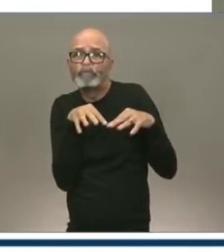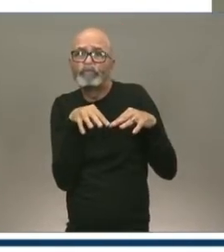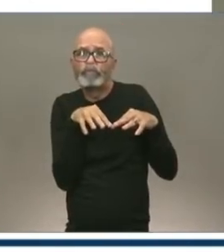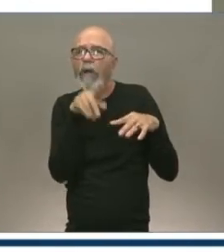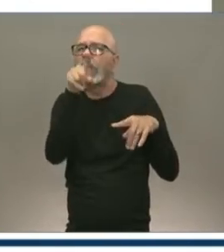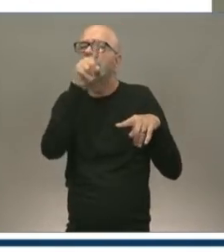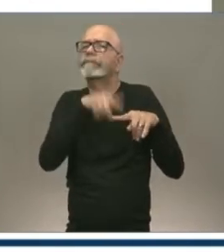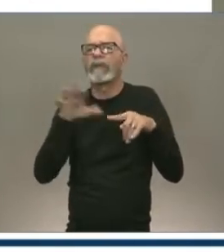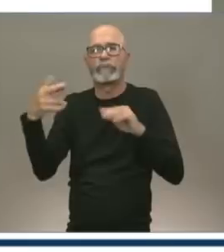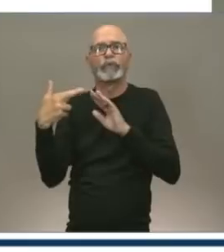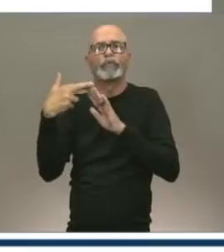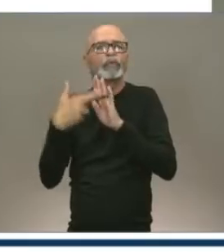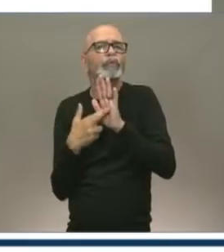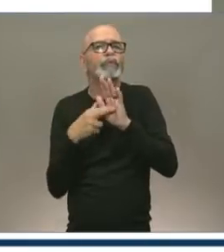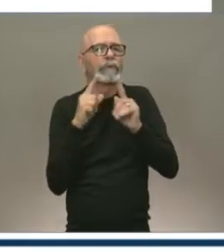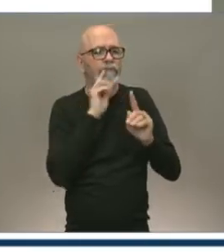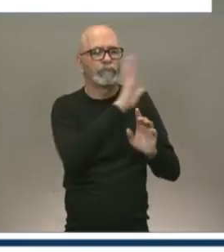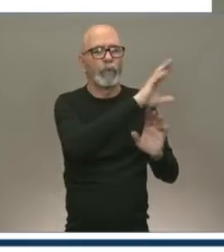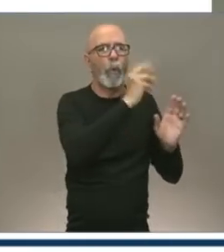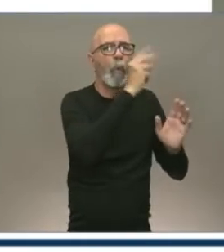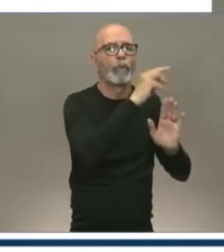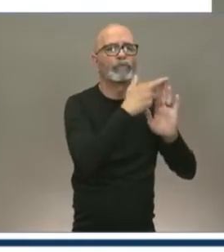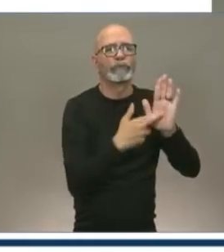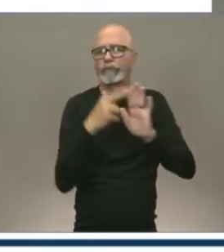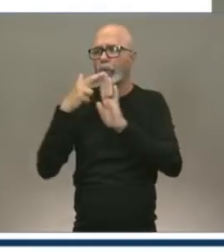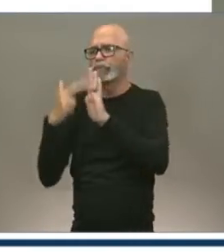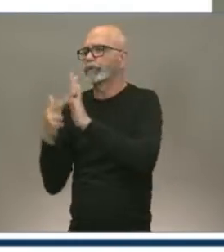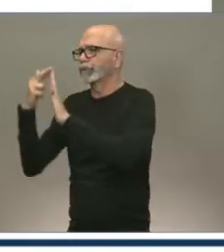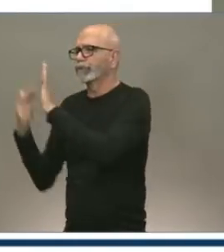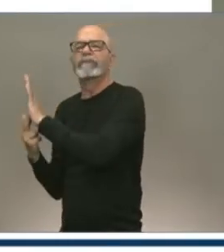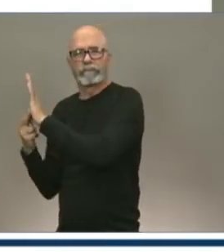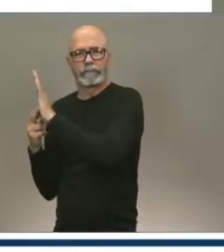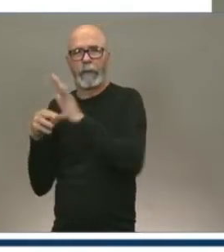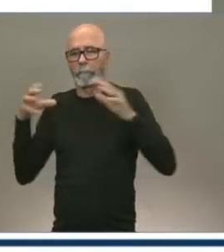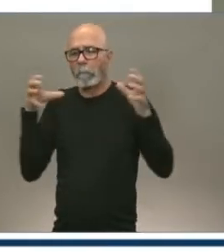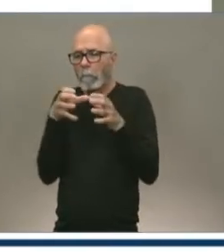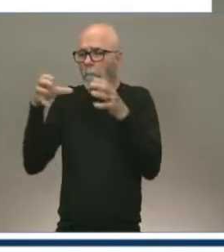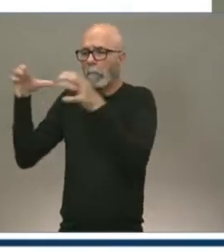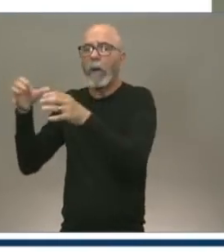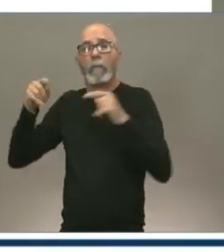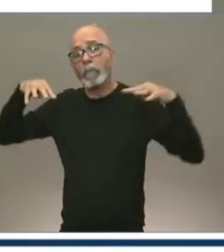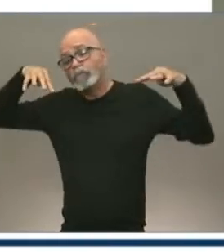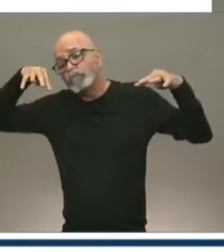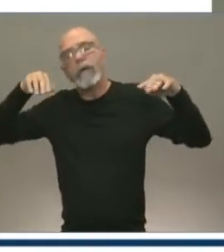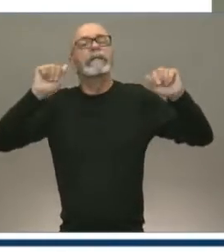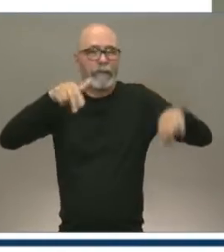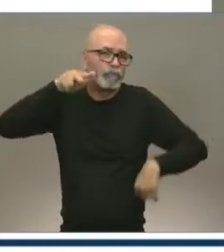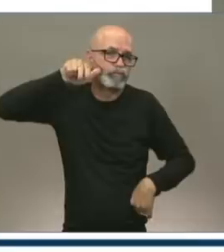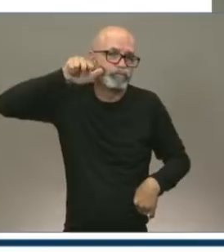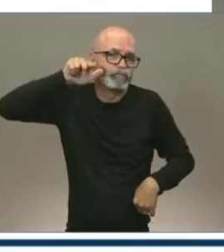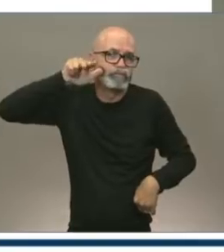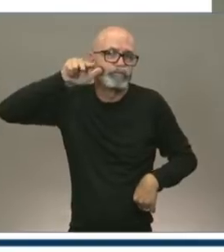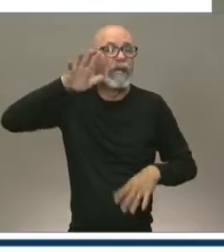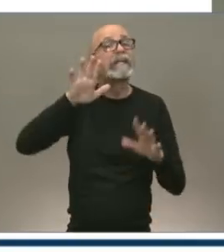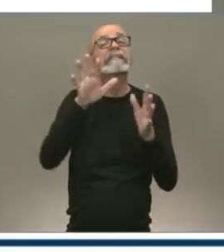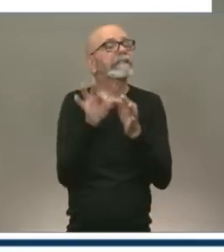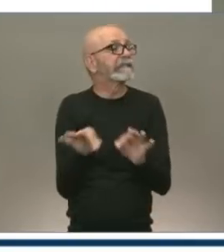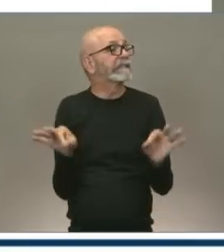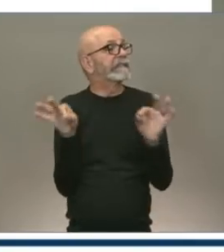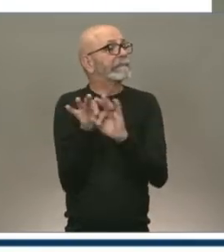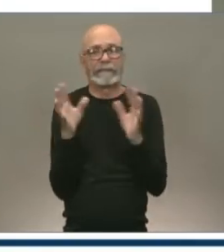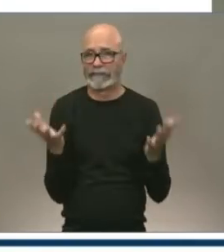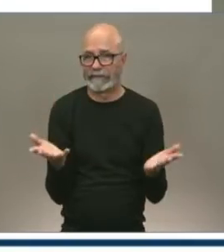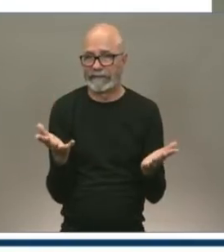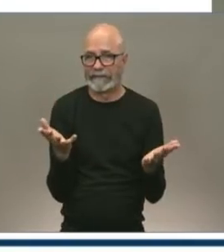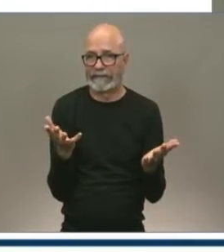epidemiology for spectators would apply to this tournament. The other piece is, as I said in my remarks, the most important thing to protect Nova Scotians is